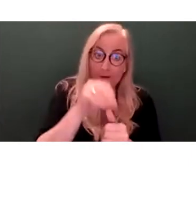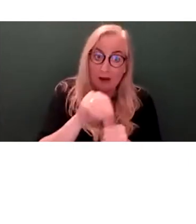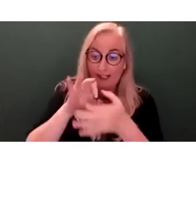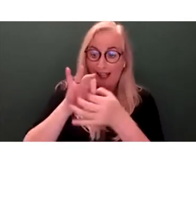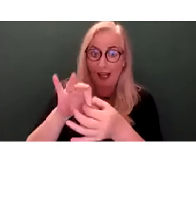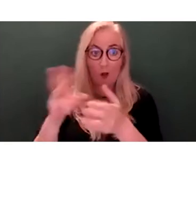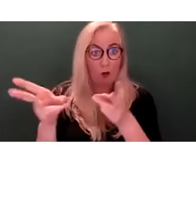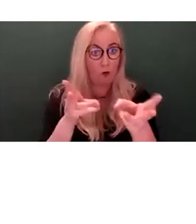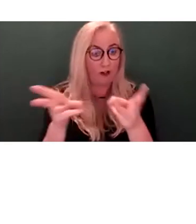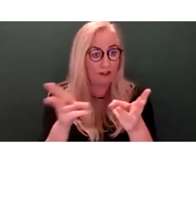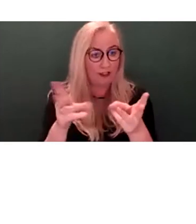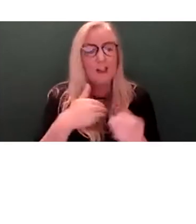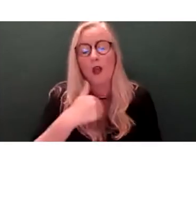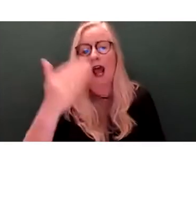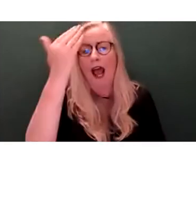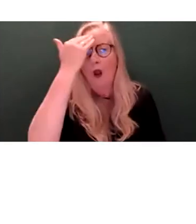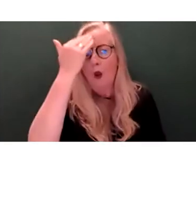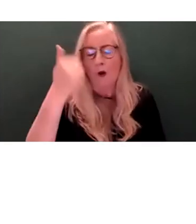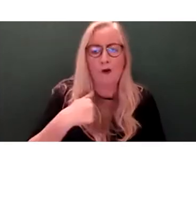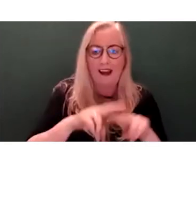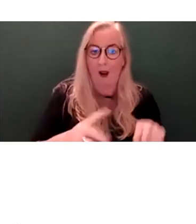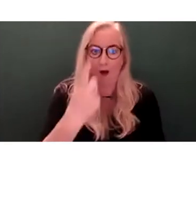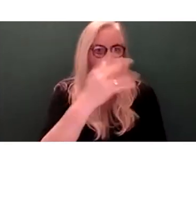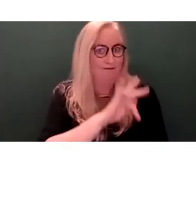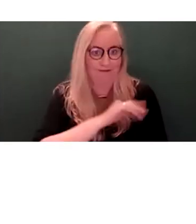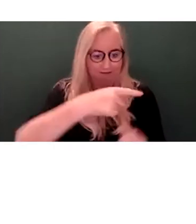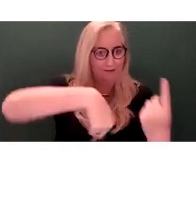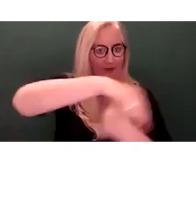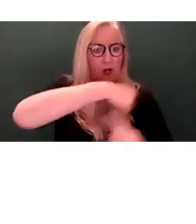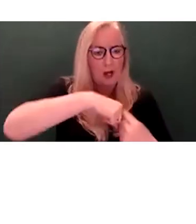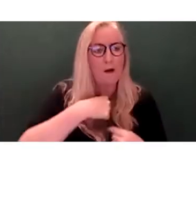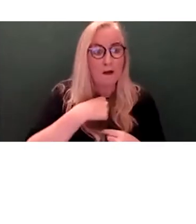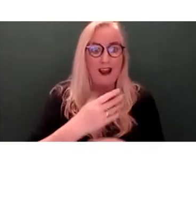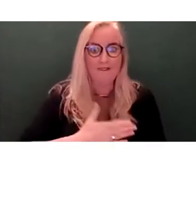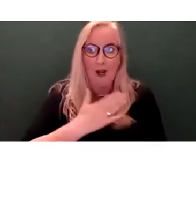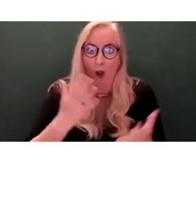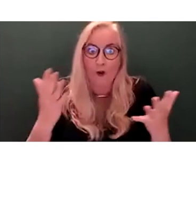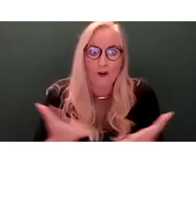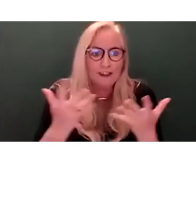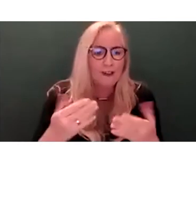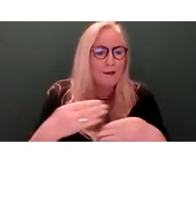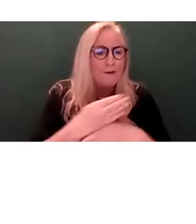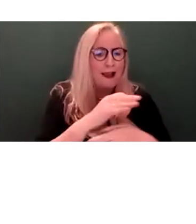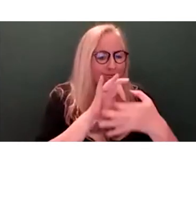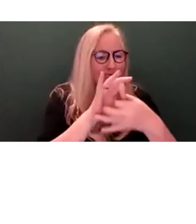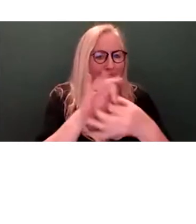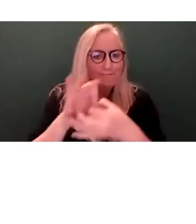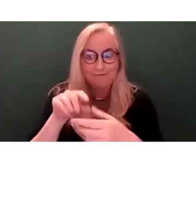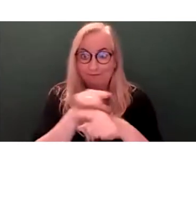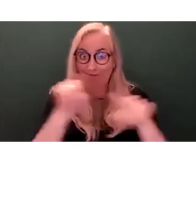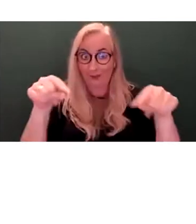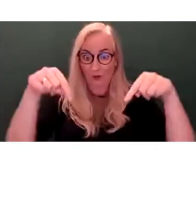employment. I know that we are not alone in our task, and I am greatly encouraged by the engagement with today's